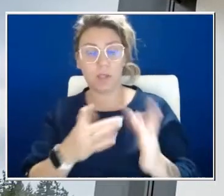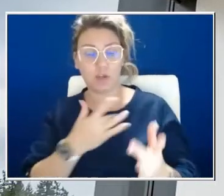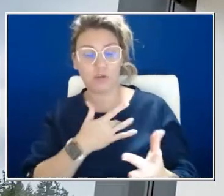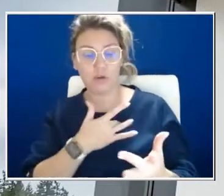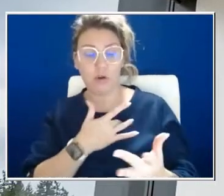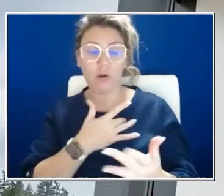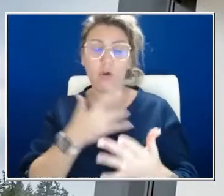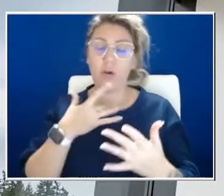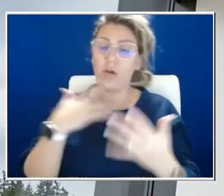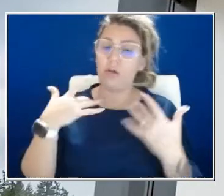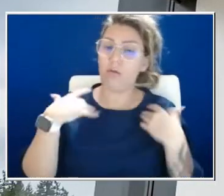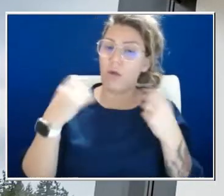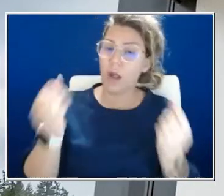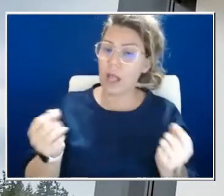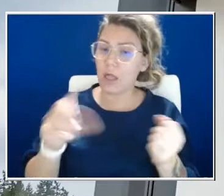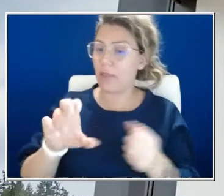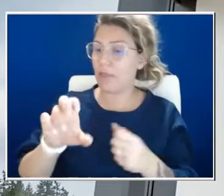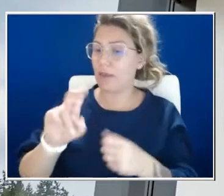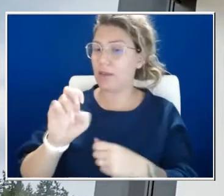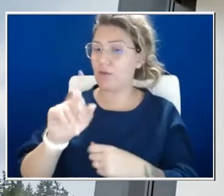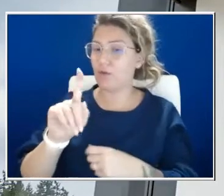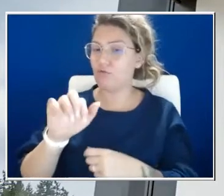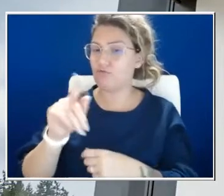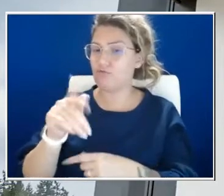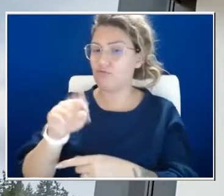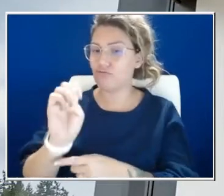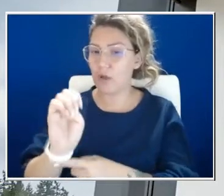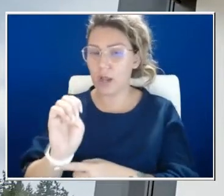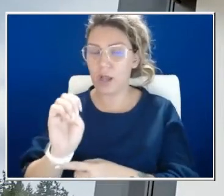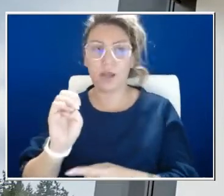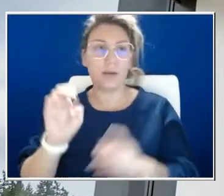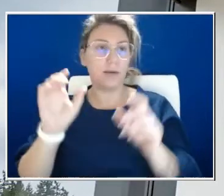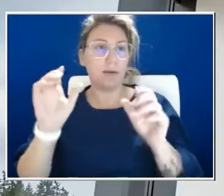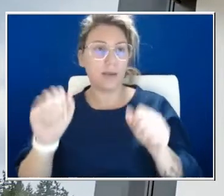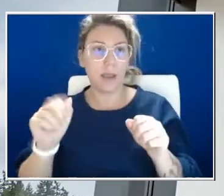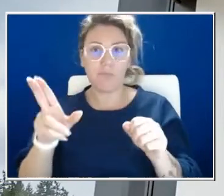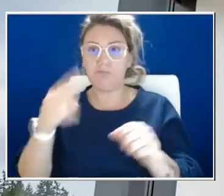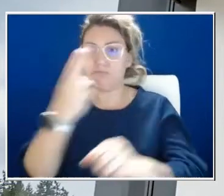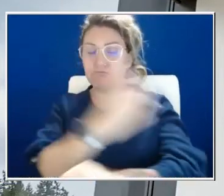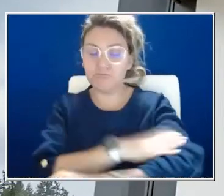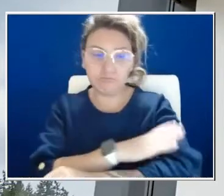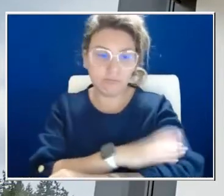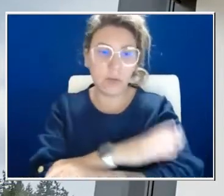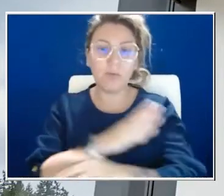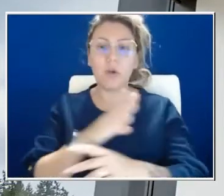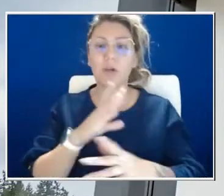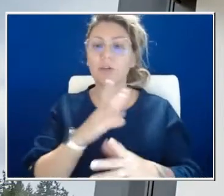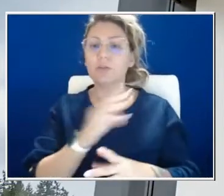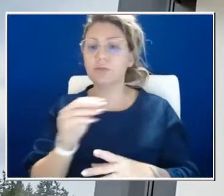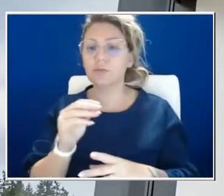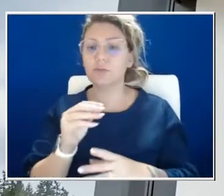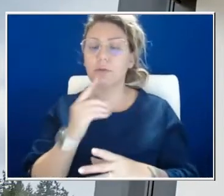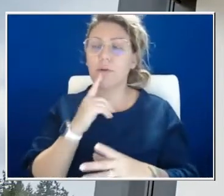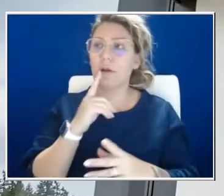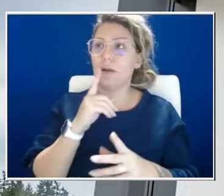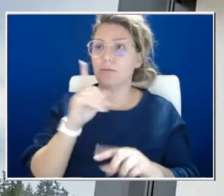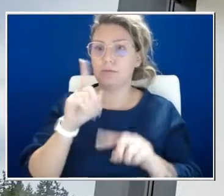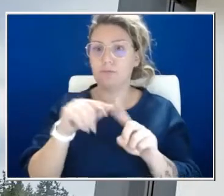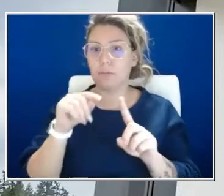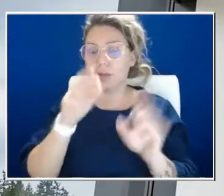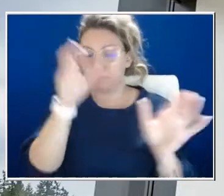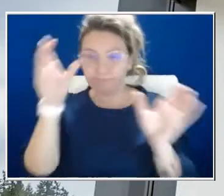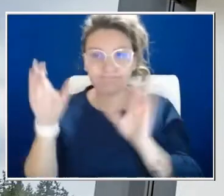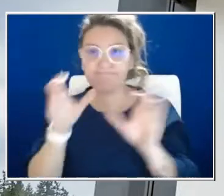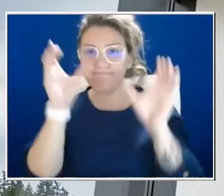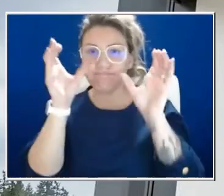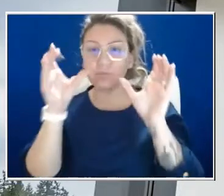health, could lead to hyperlipidemias in addition to causing either insomnias or excessive sleep. So